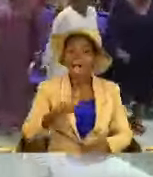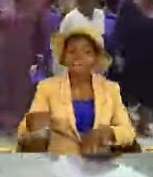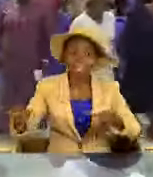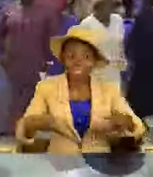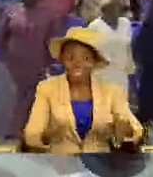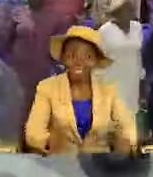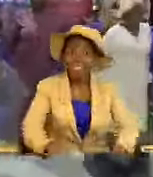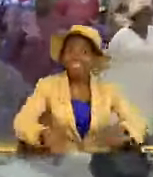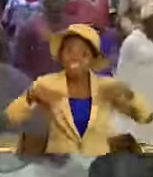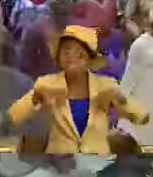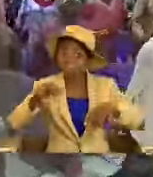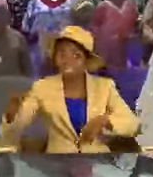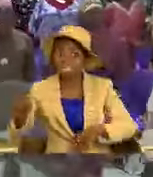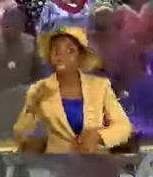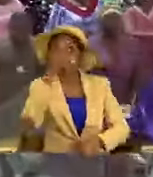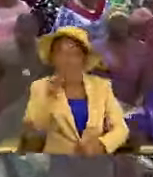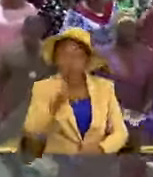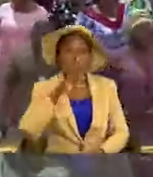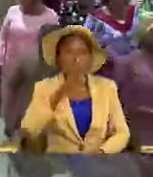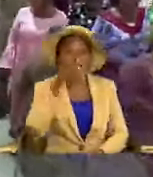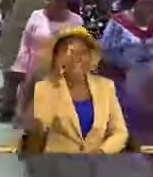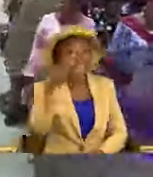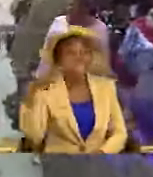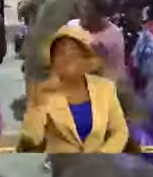alive you are